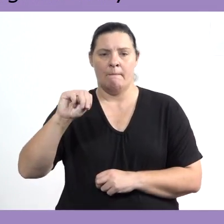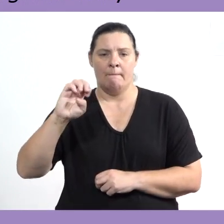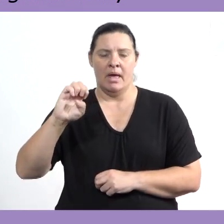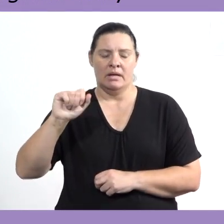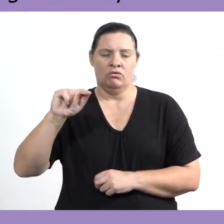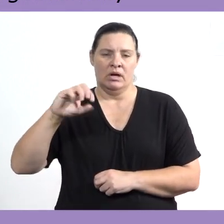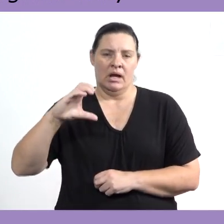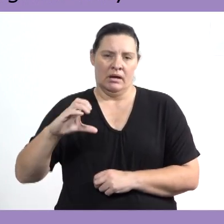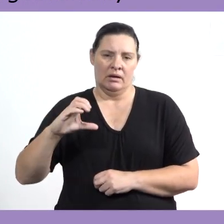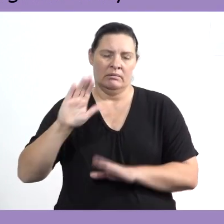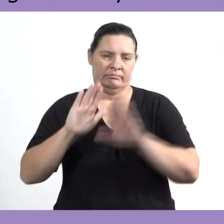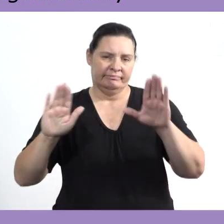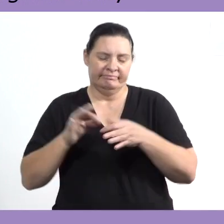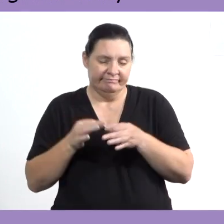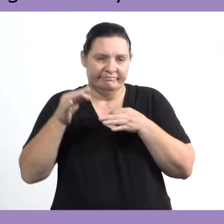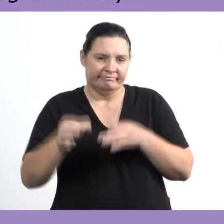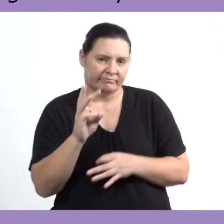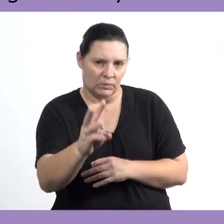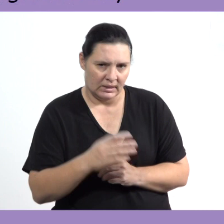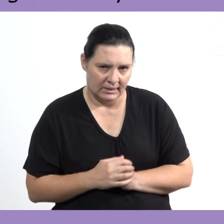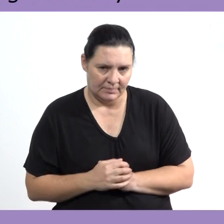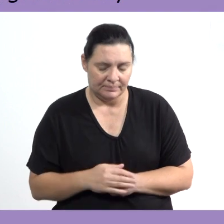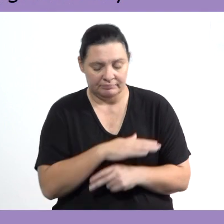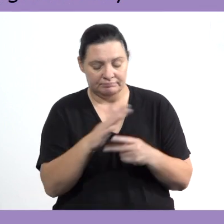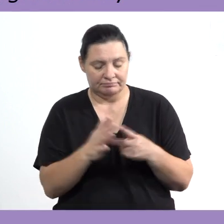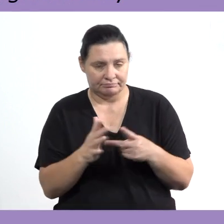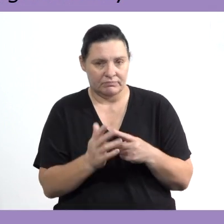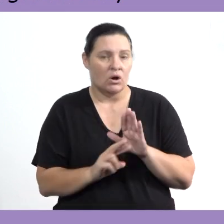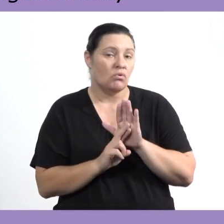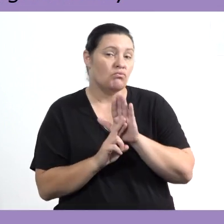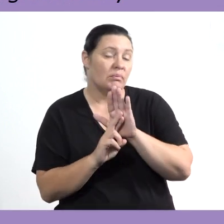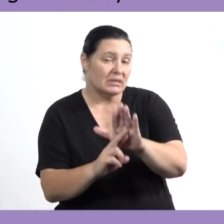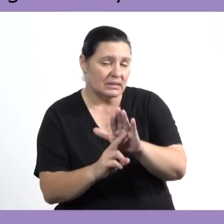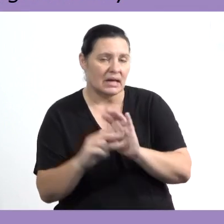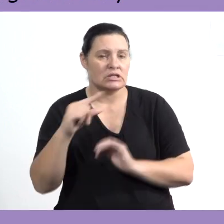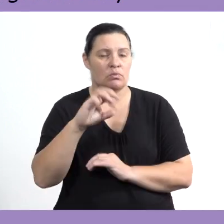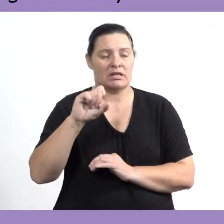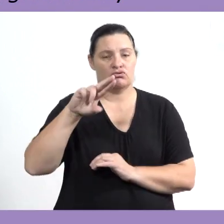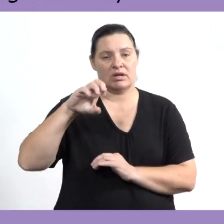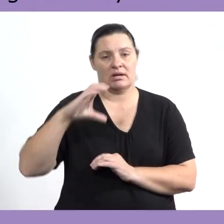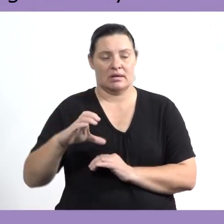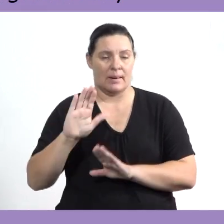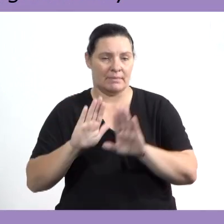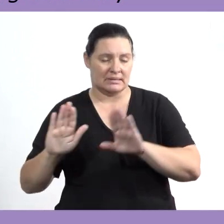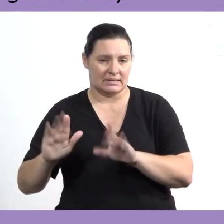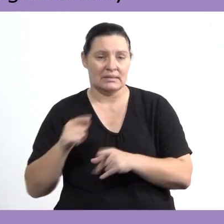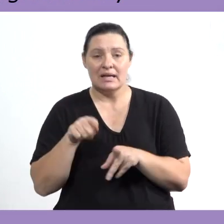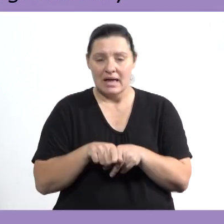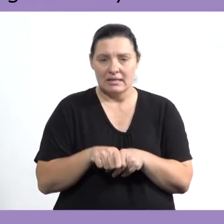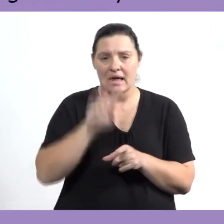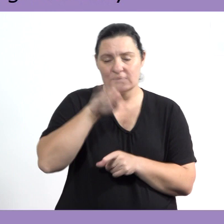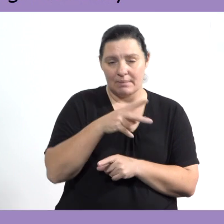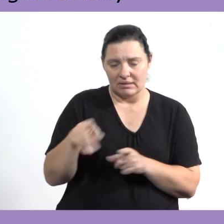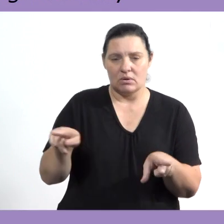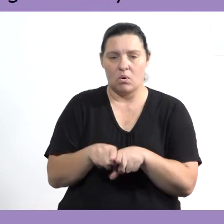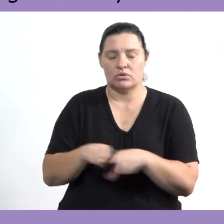patterns. That's where we are going to extend geometric patterns. Then we are going to look at representation of geometric patterns, and that is